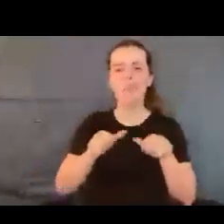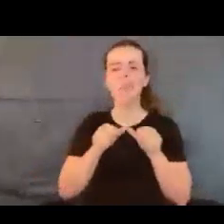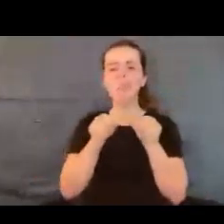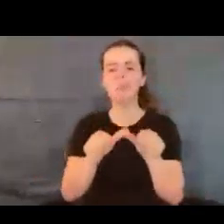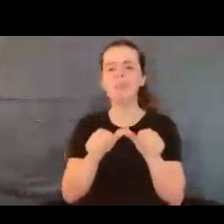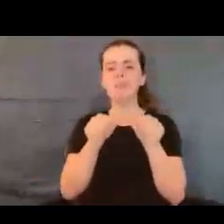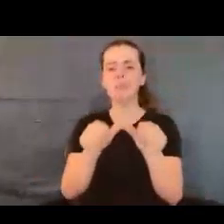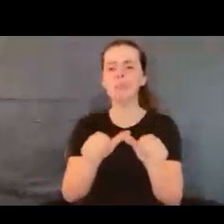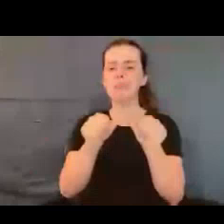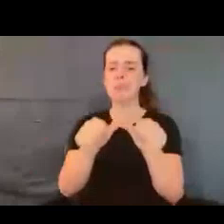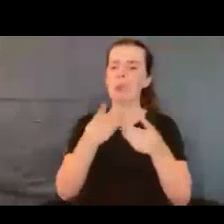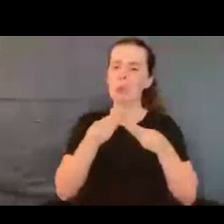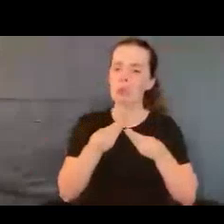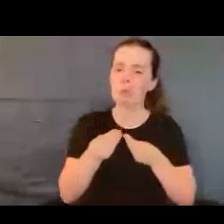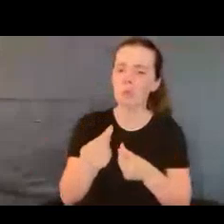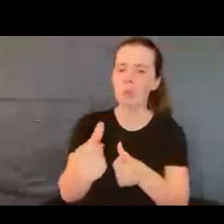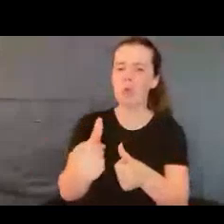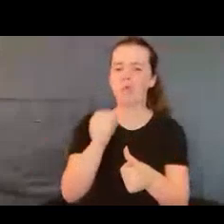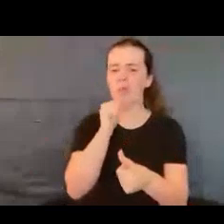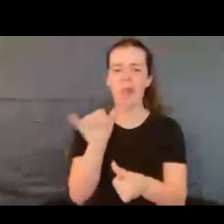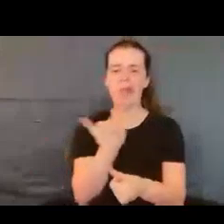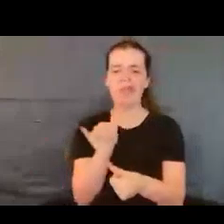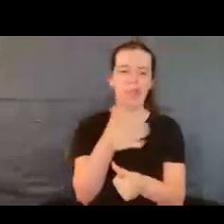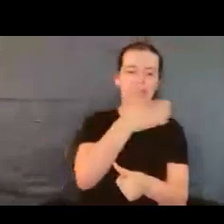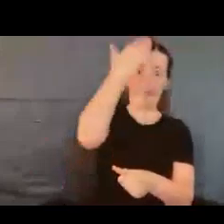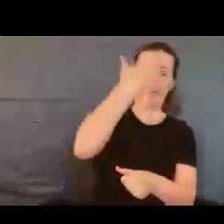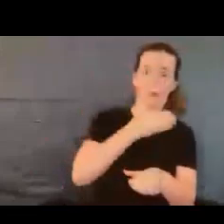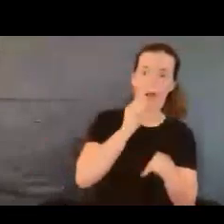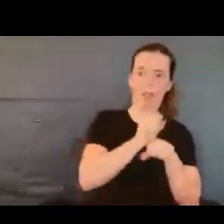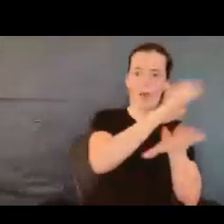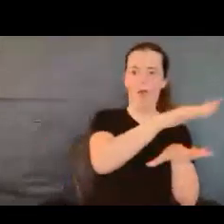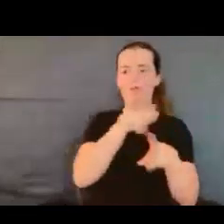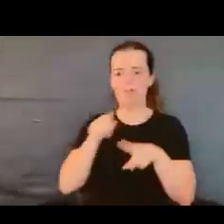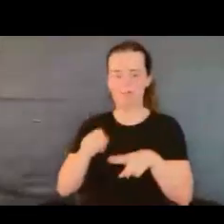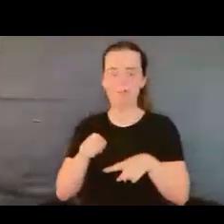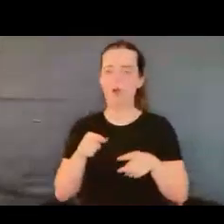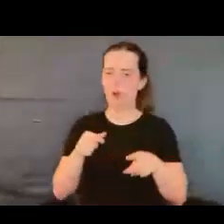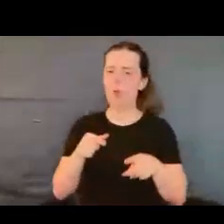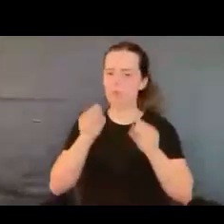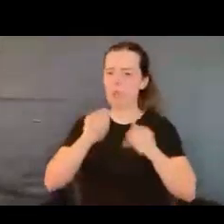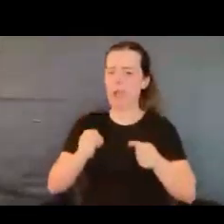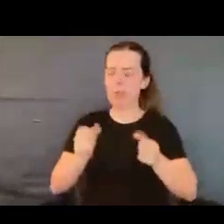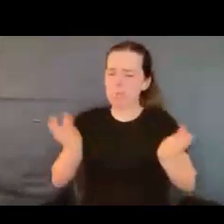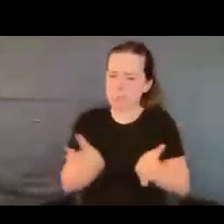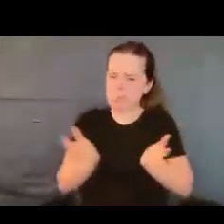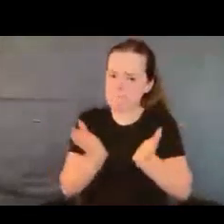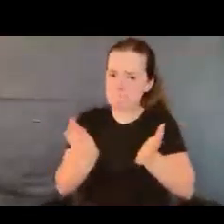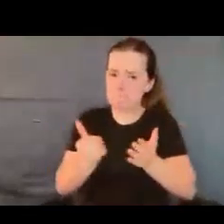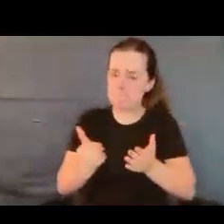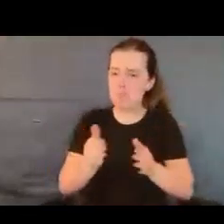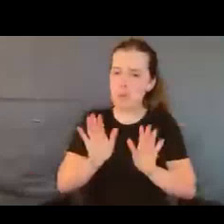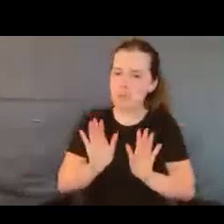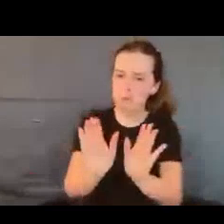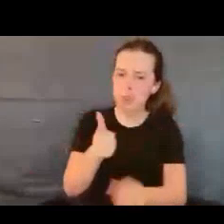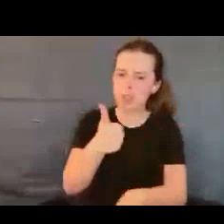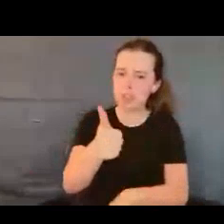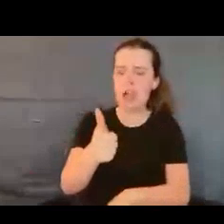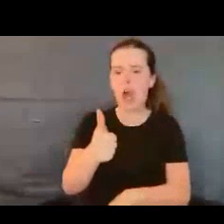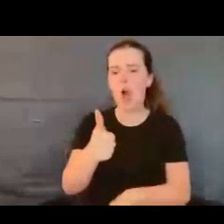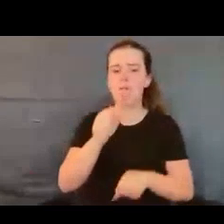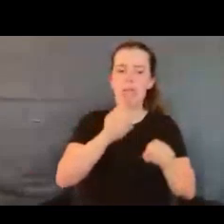smoother than the front face of the mountain. I think it's a good opportunity to push yourself. You can kind of alternate between a little bit of running and a little bit of hiking, depending